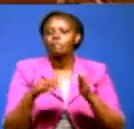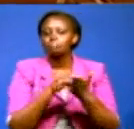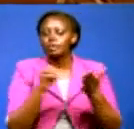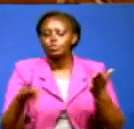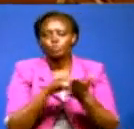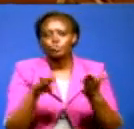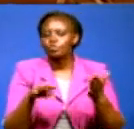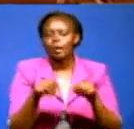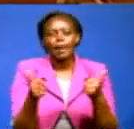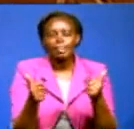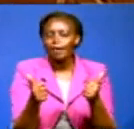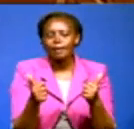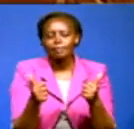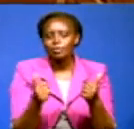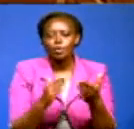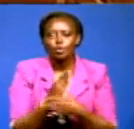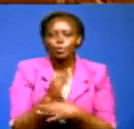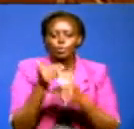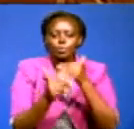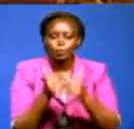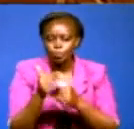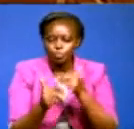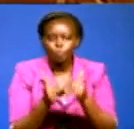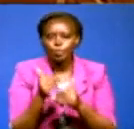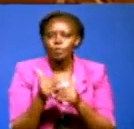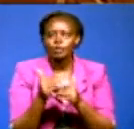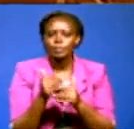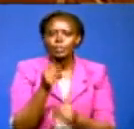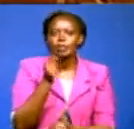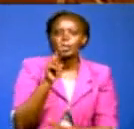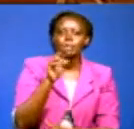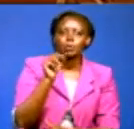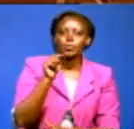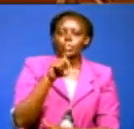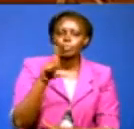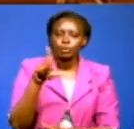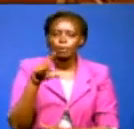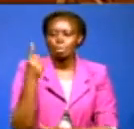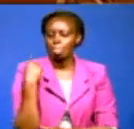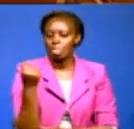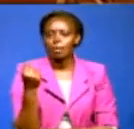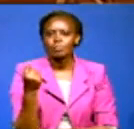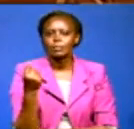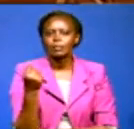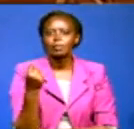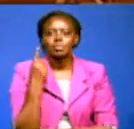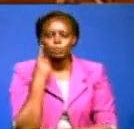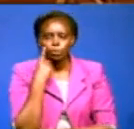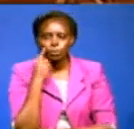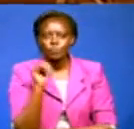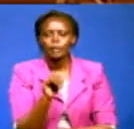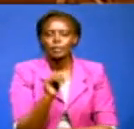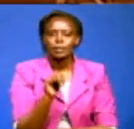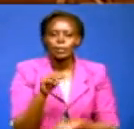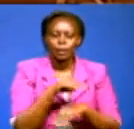sir, are through processes that include the tribunals. Just the other day, we saw the